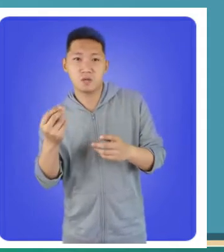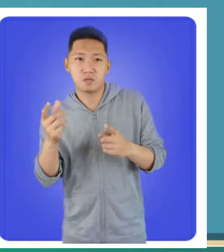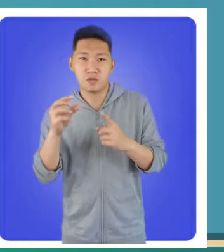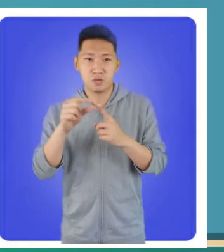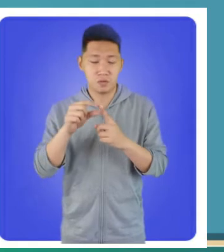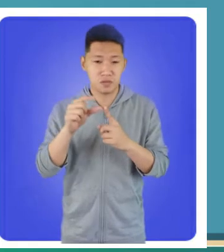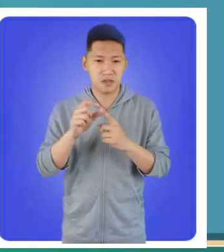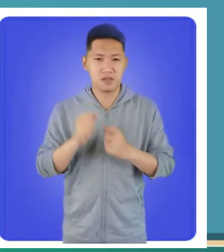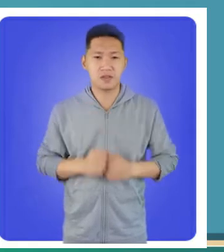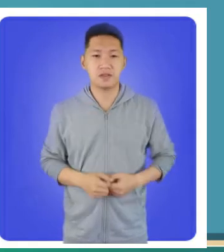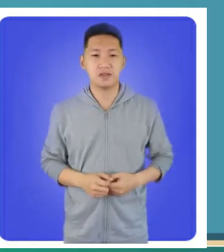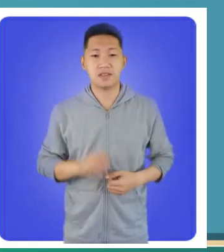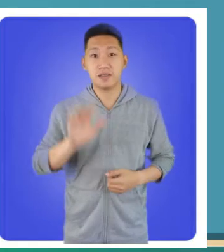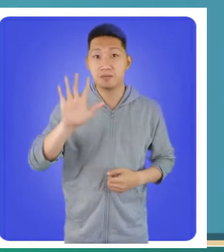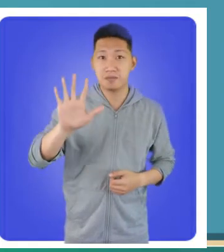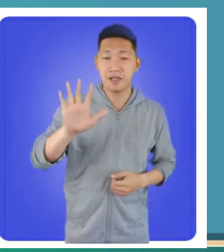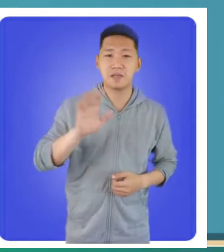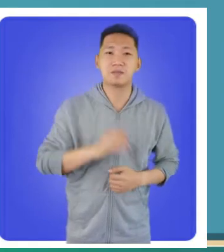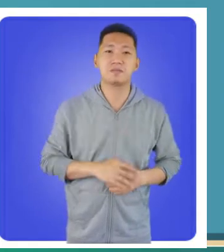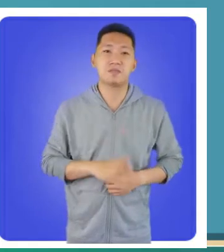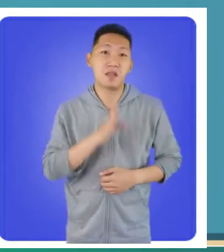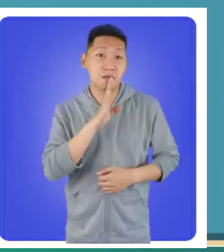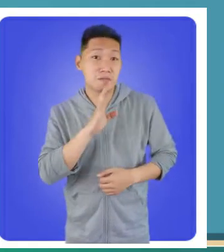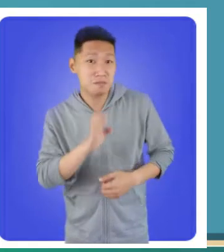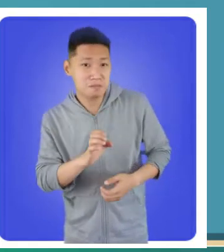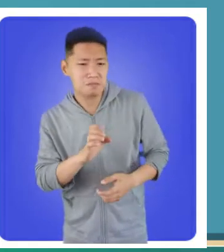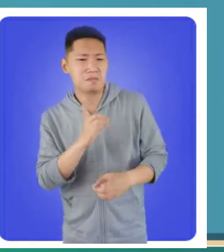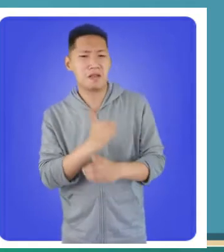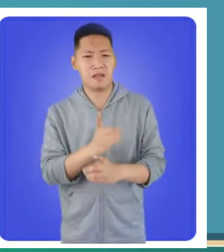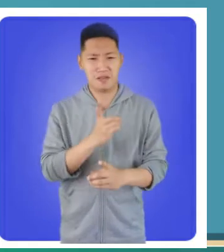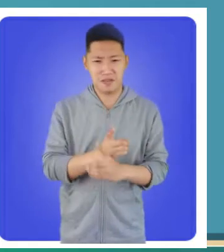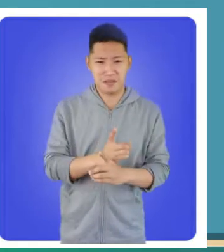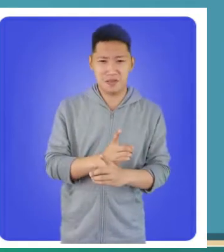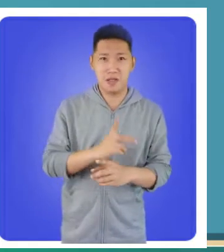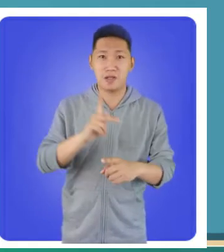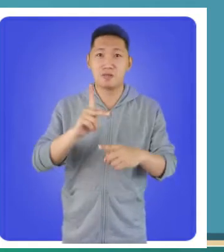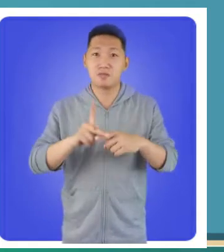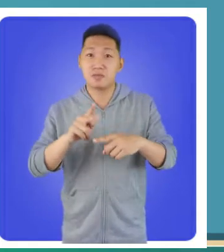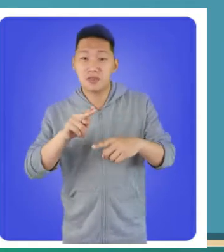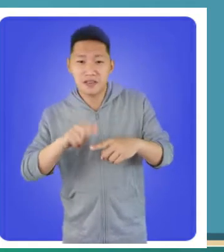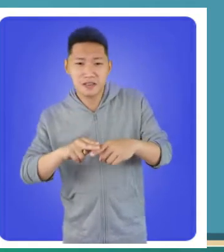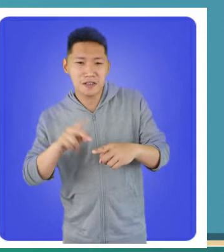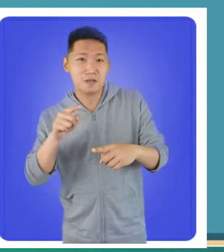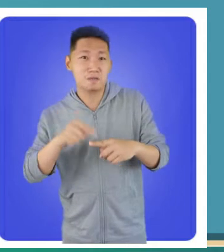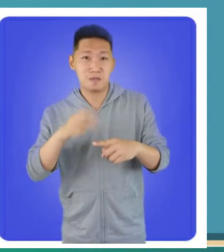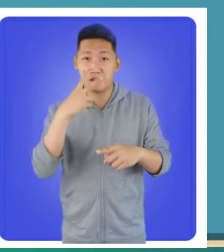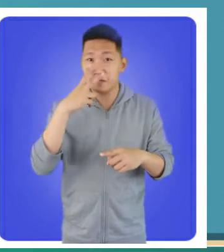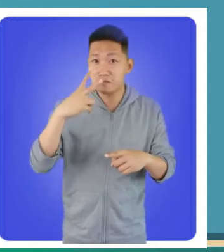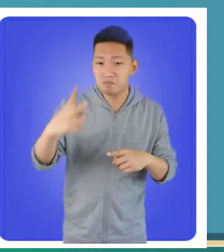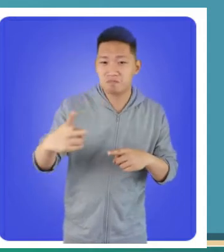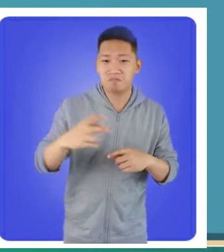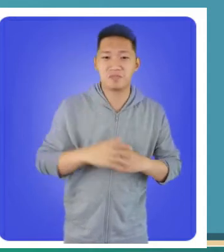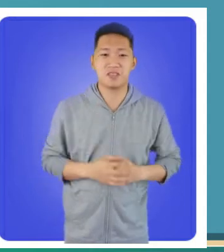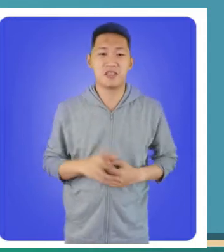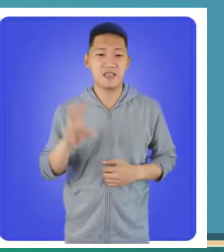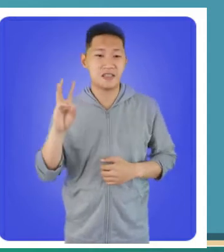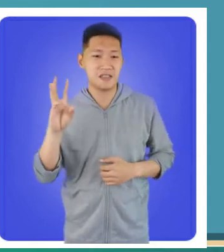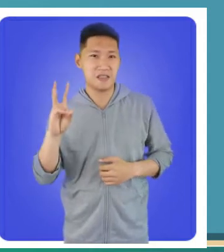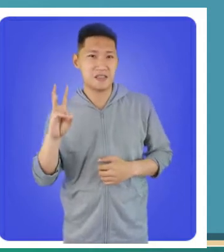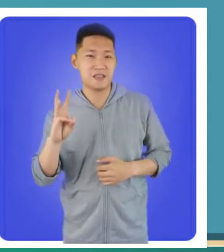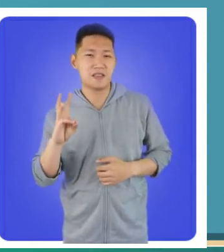words. 5. Be consistent with your pronouns point of view.